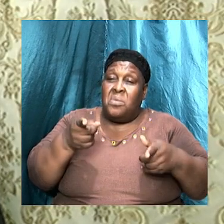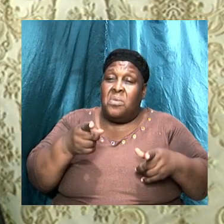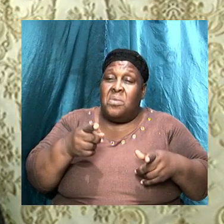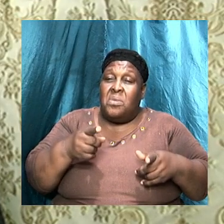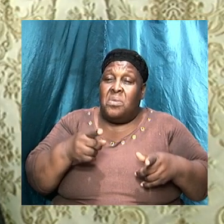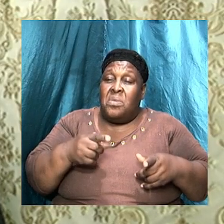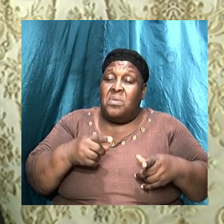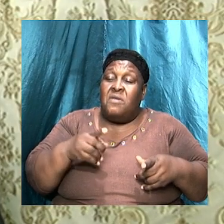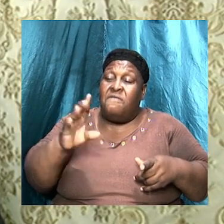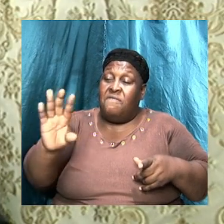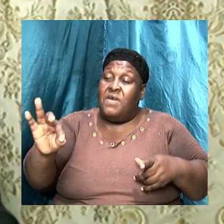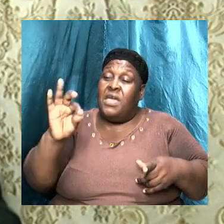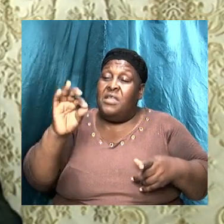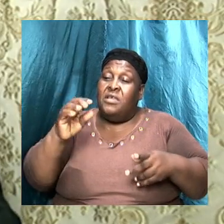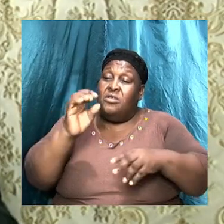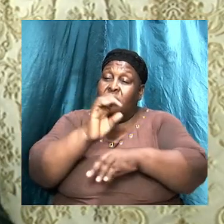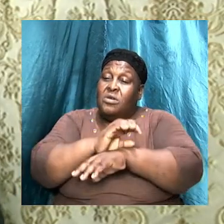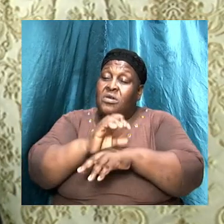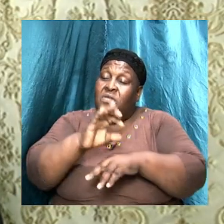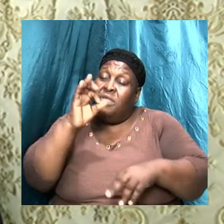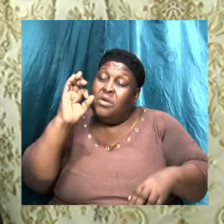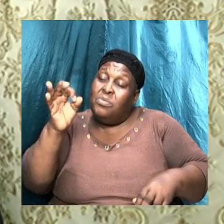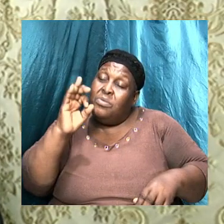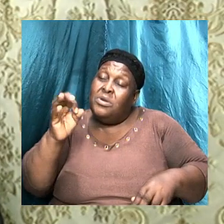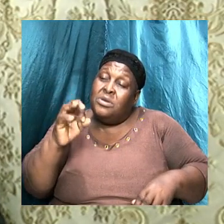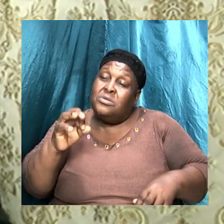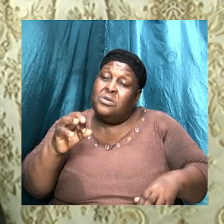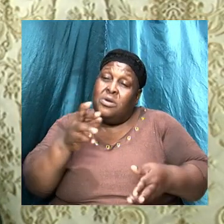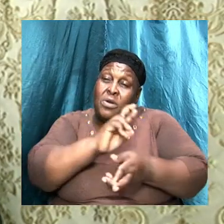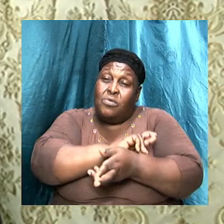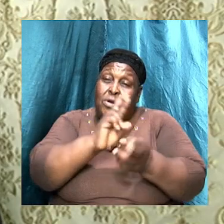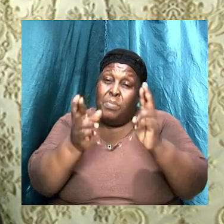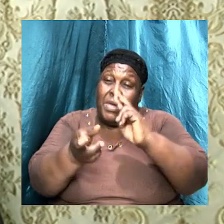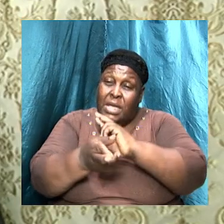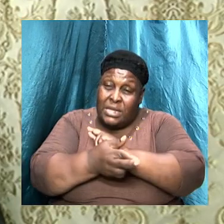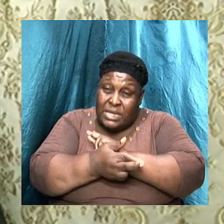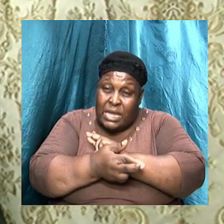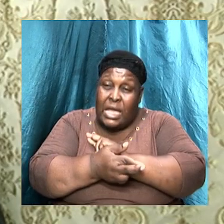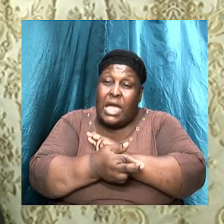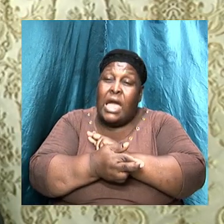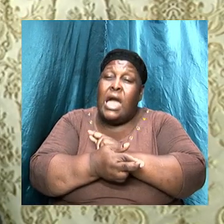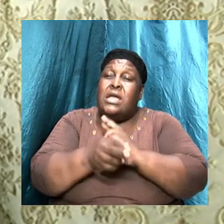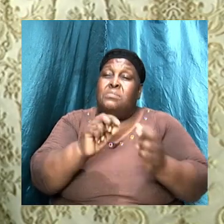baptism in the name of Jesus Christ in filling up the Holy Spirit and living holy